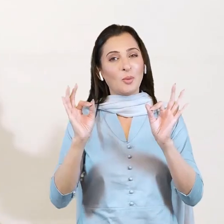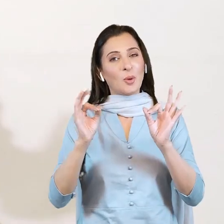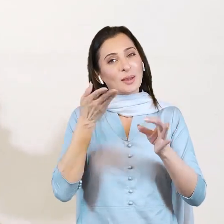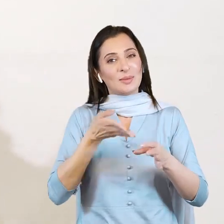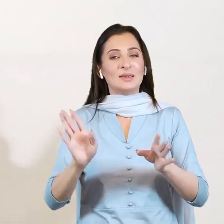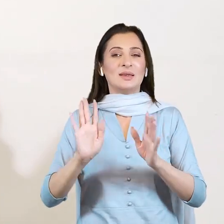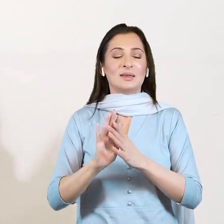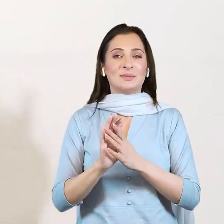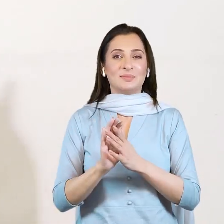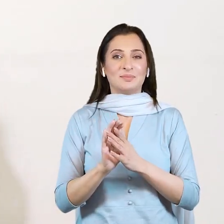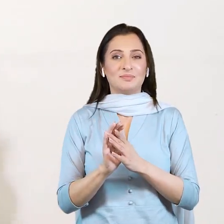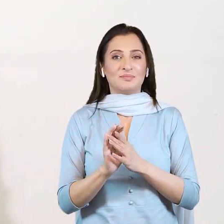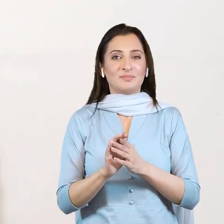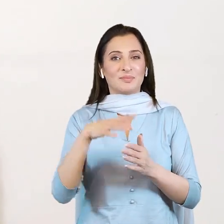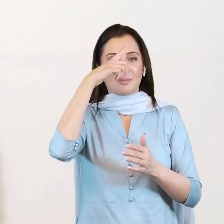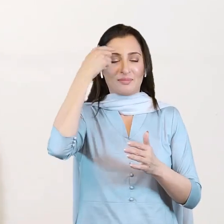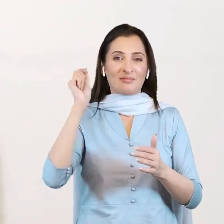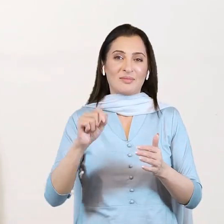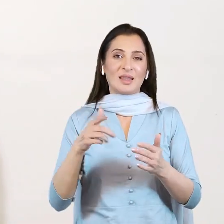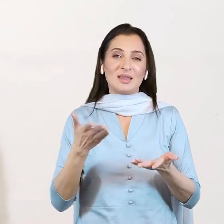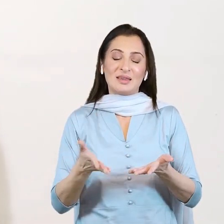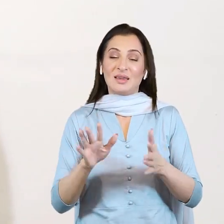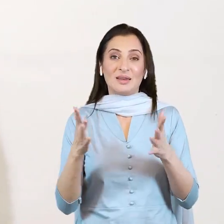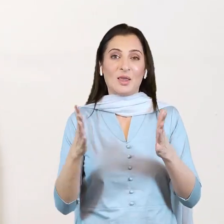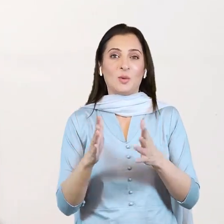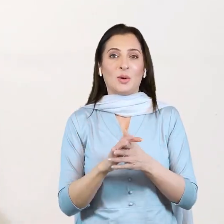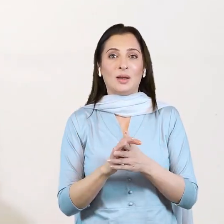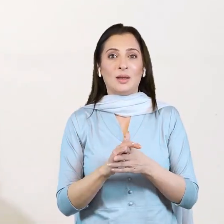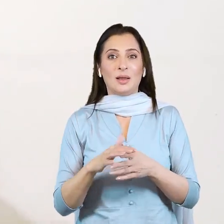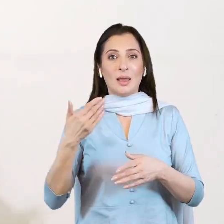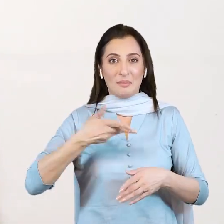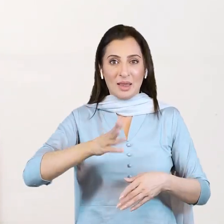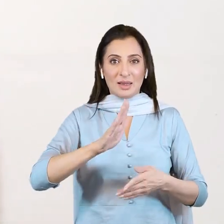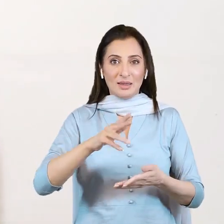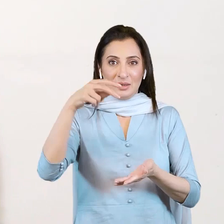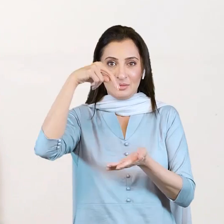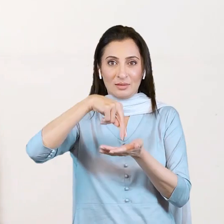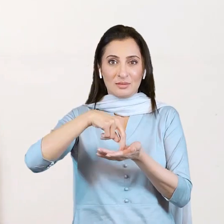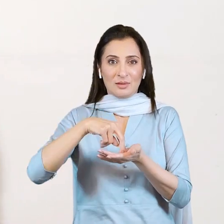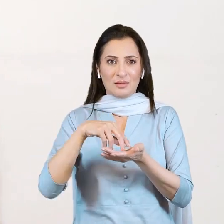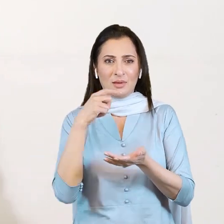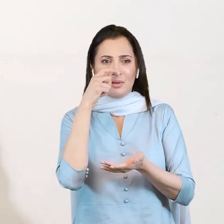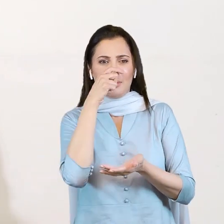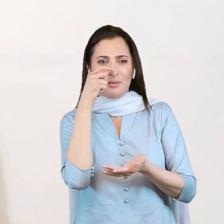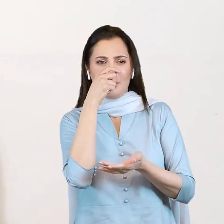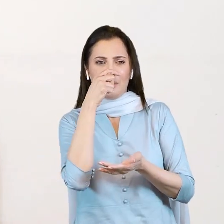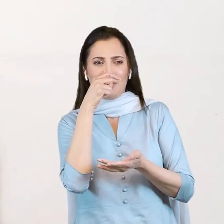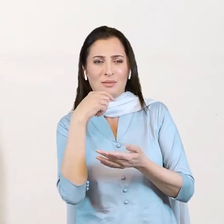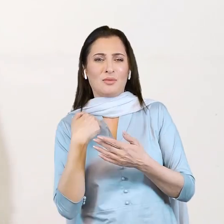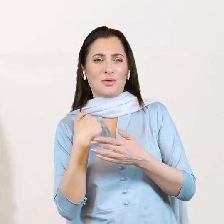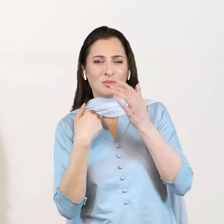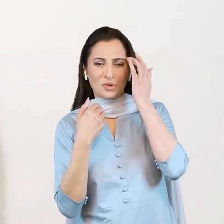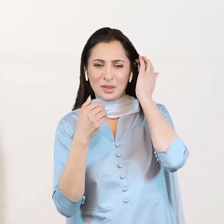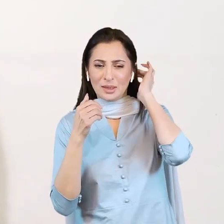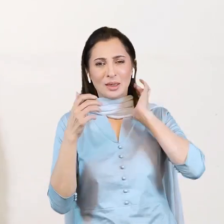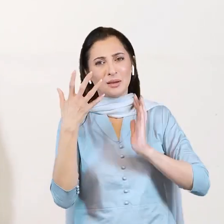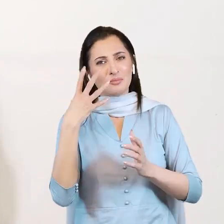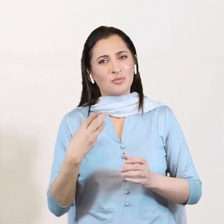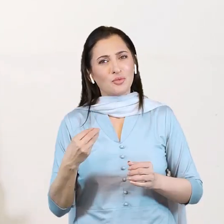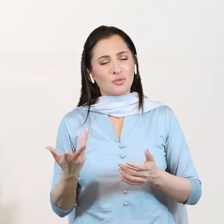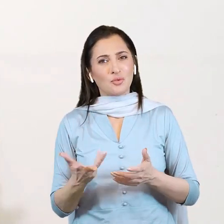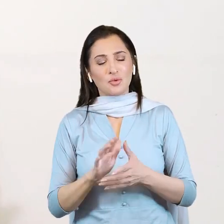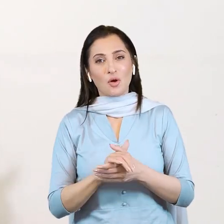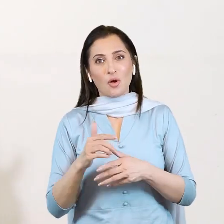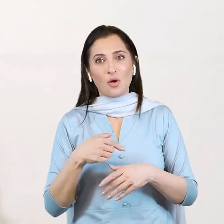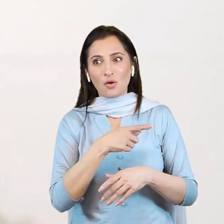from my mentor to my parents attempted to make me feel better. But to 10-year-old me, that was it. It seemed as if I